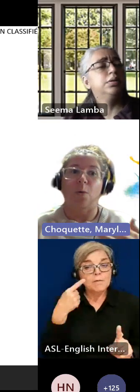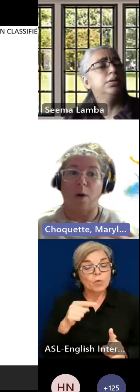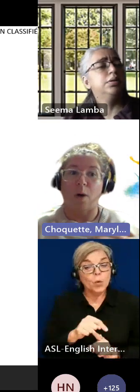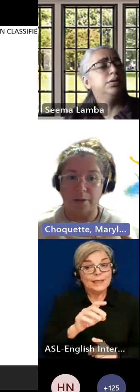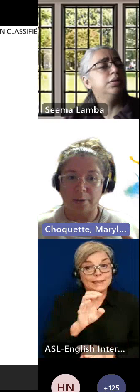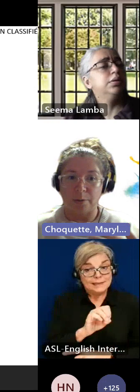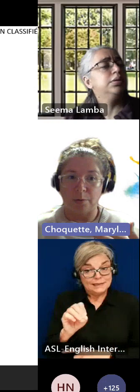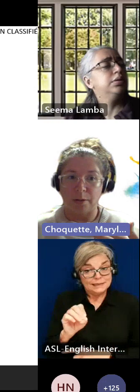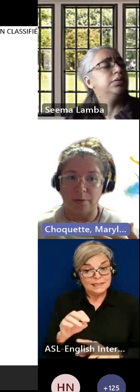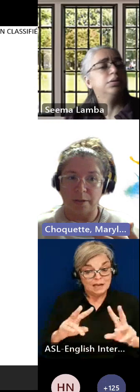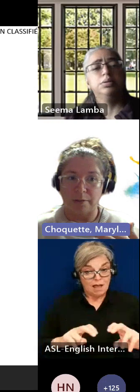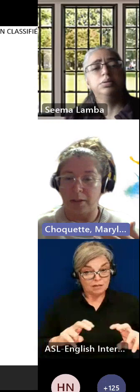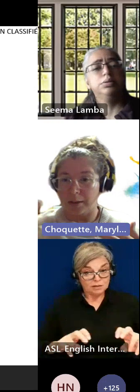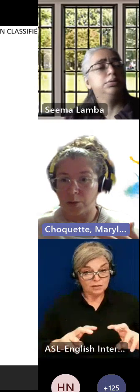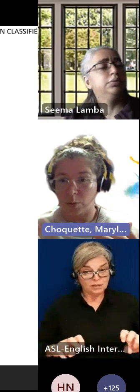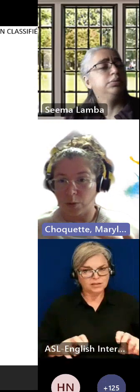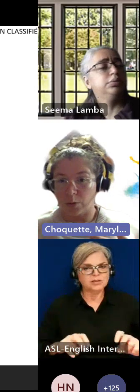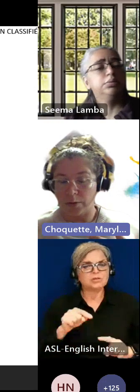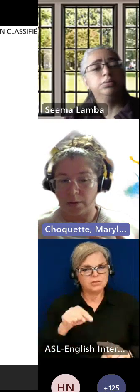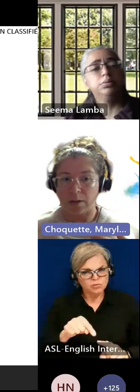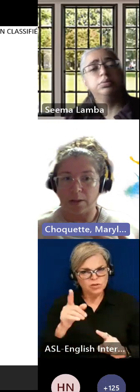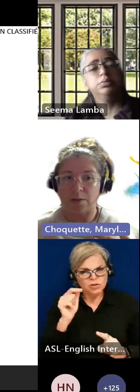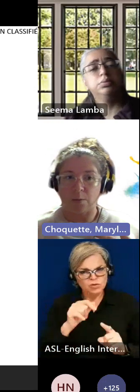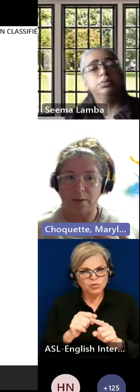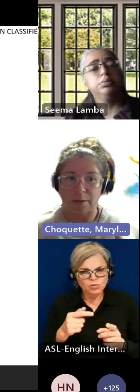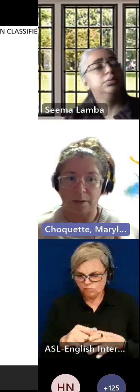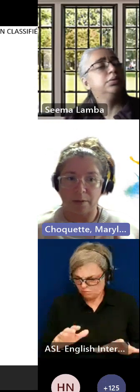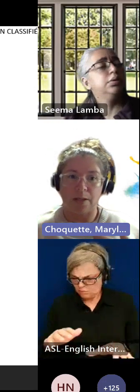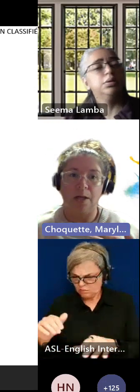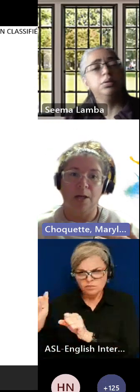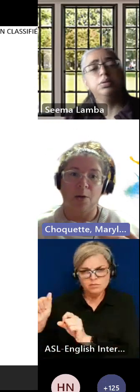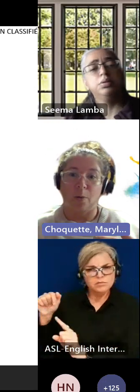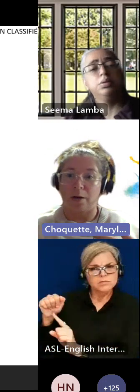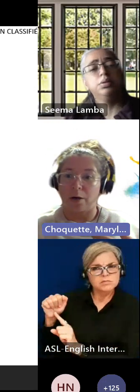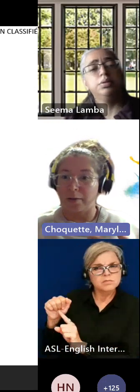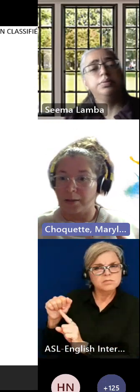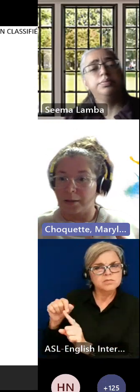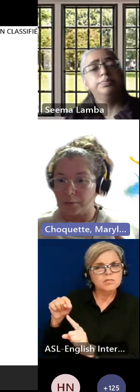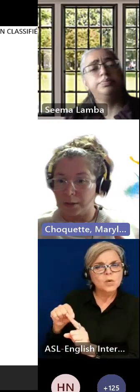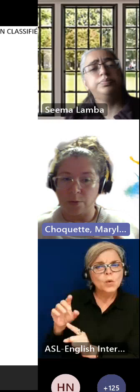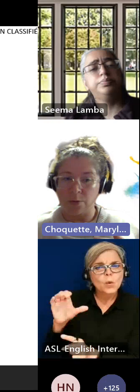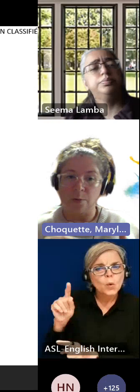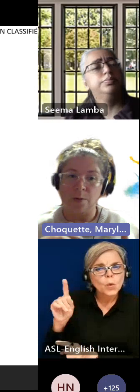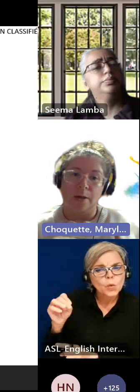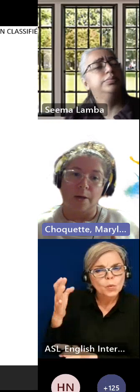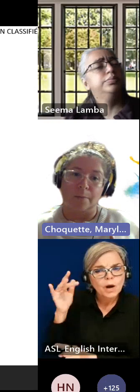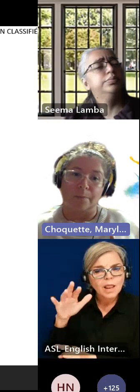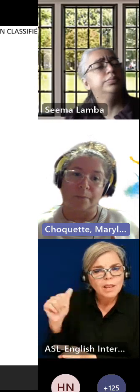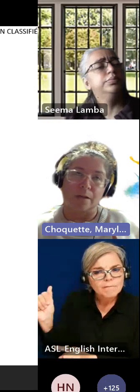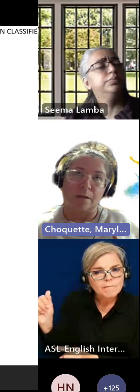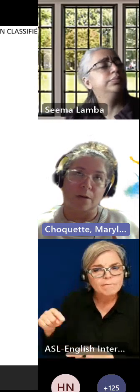at why are the people leaving, like the actual codes as to why they're leaving, where are they leaving